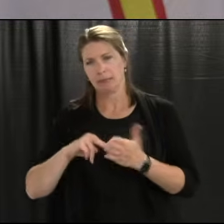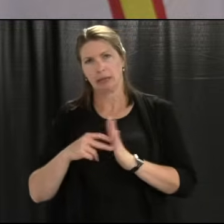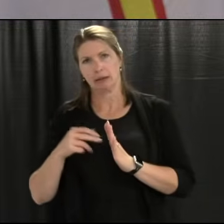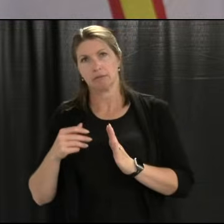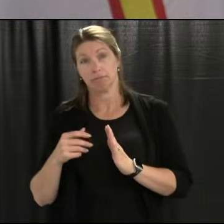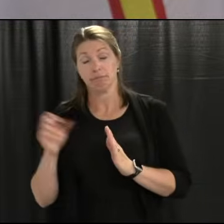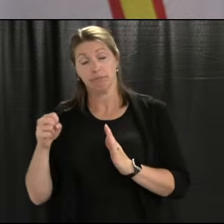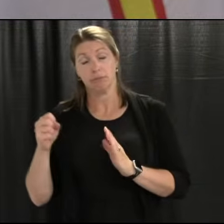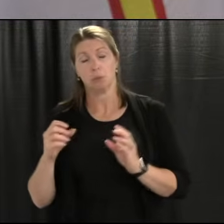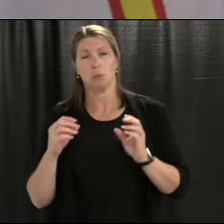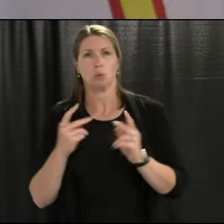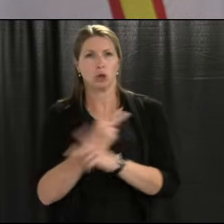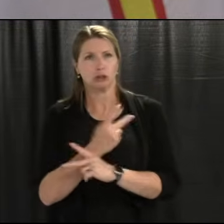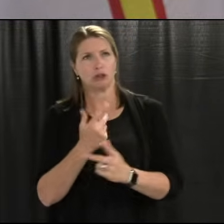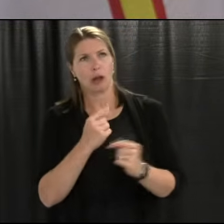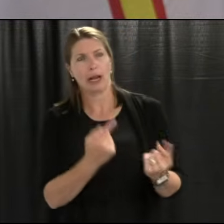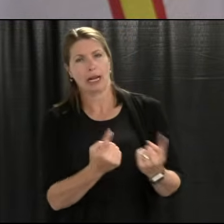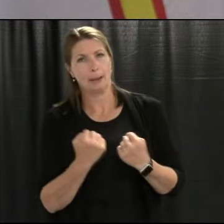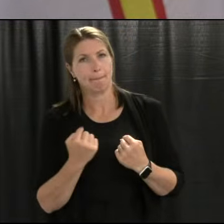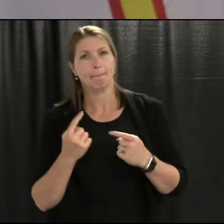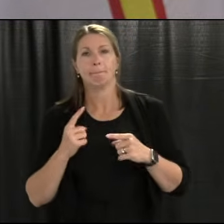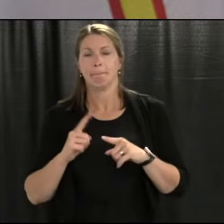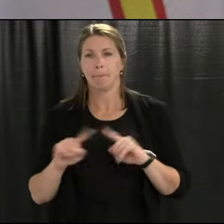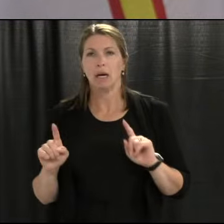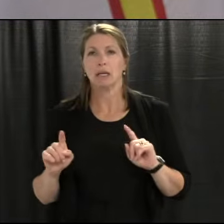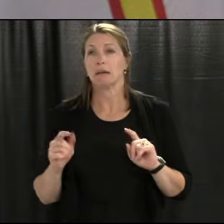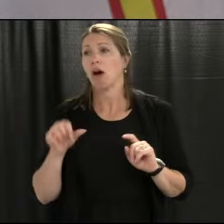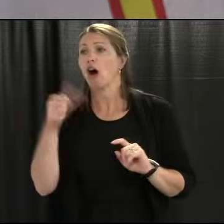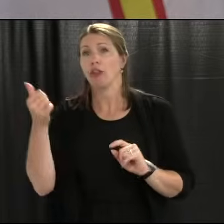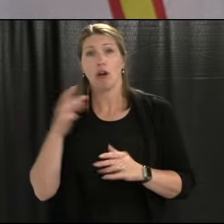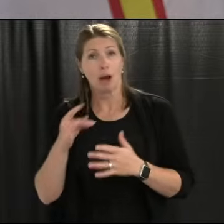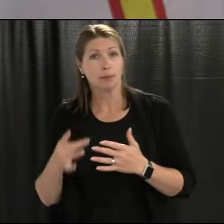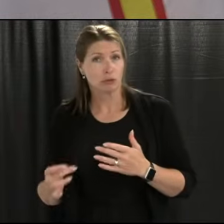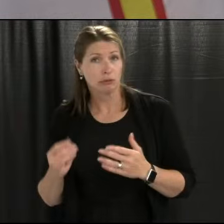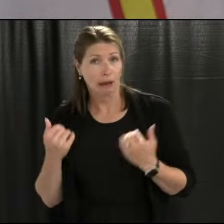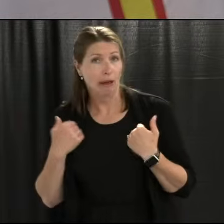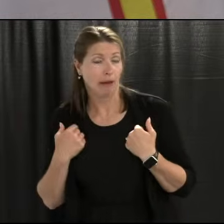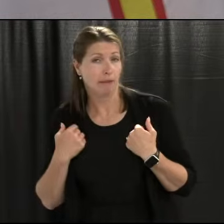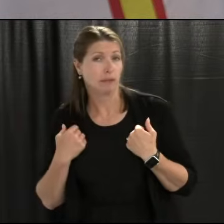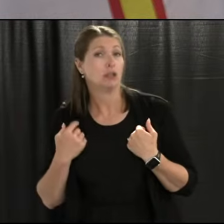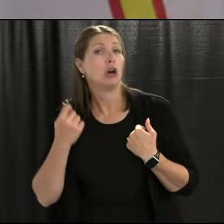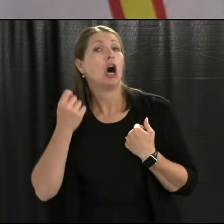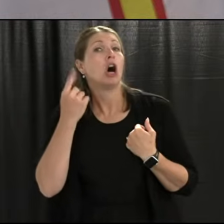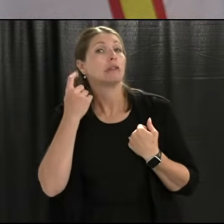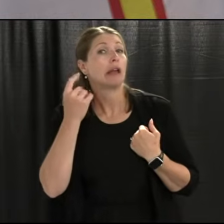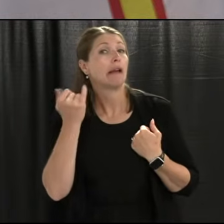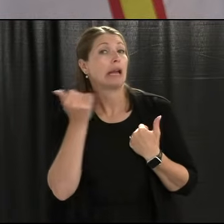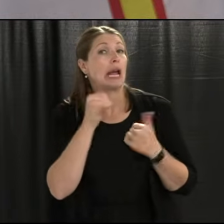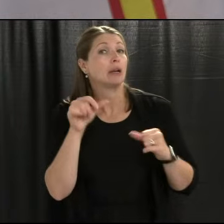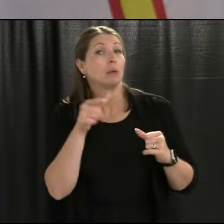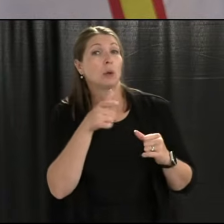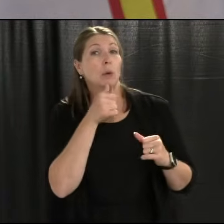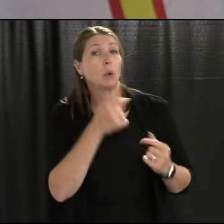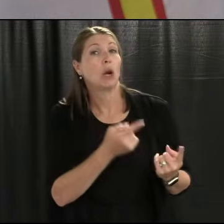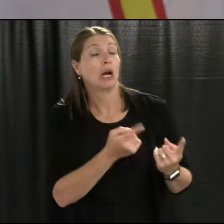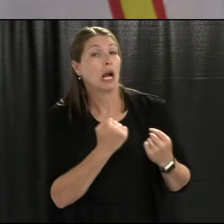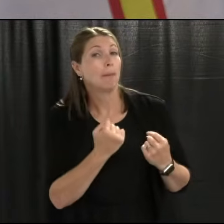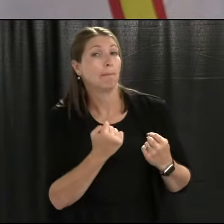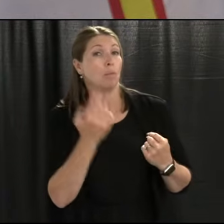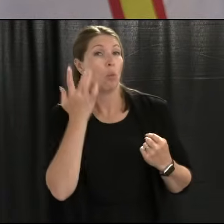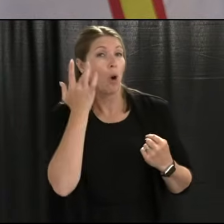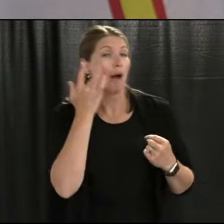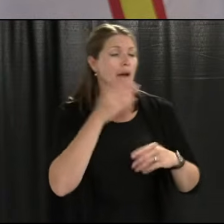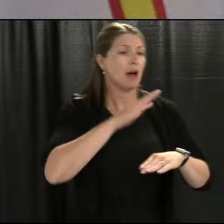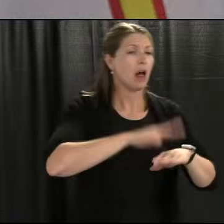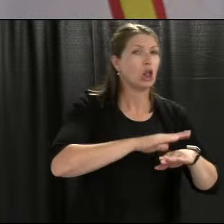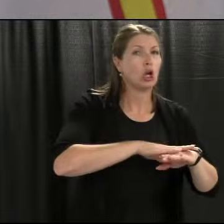note, anyone who's here in evacuation alert right now that may potentially face an evacuation order, if they're worried about that situation, they should